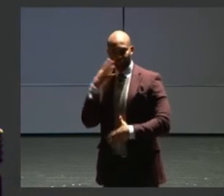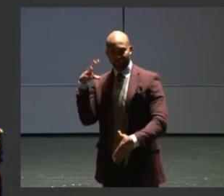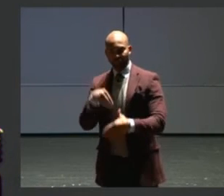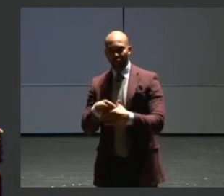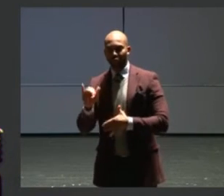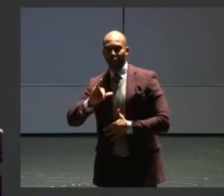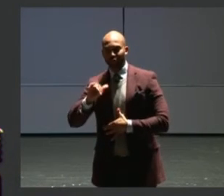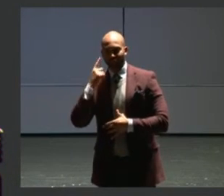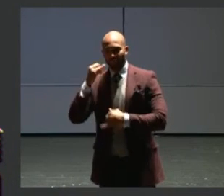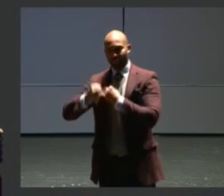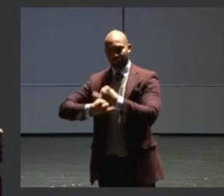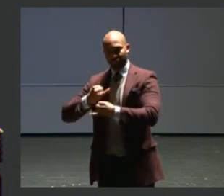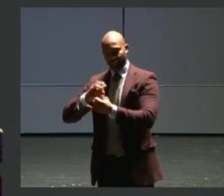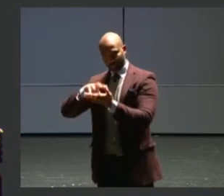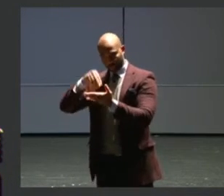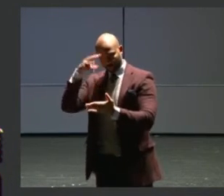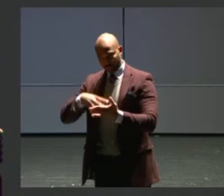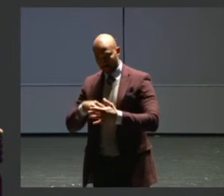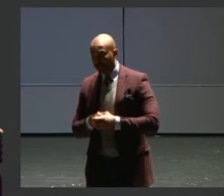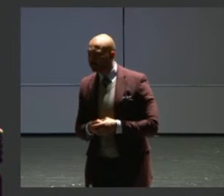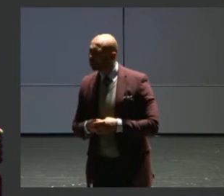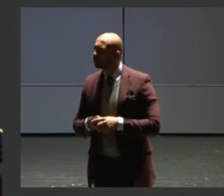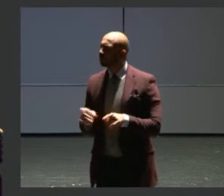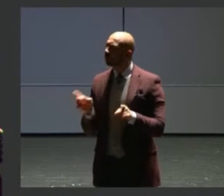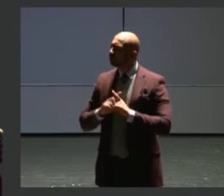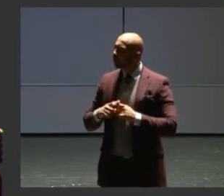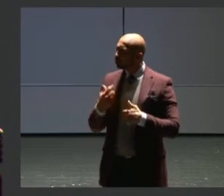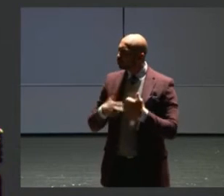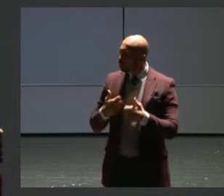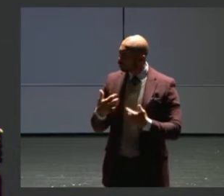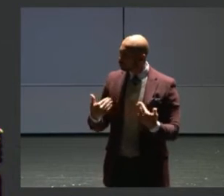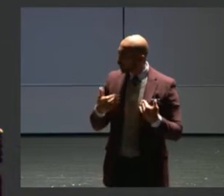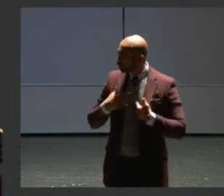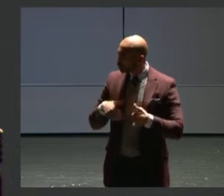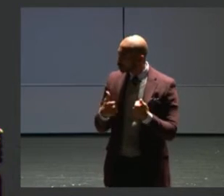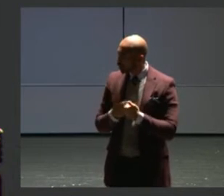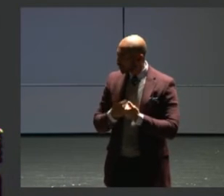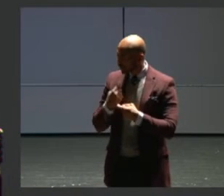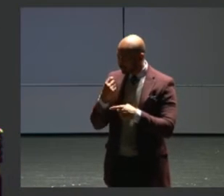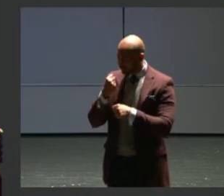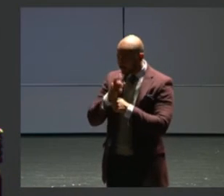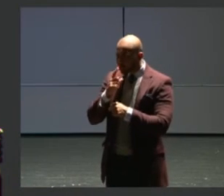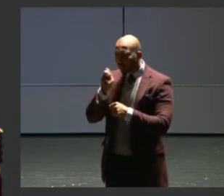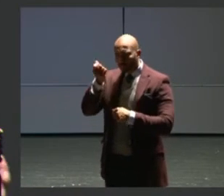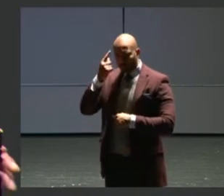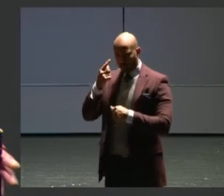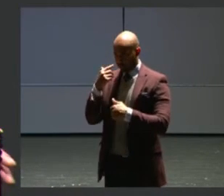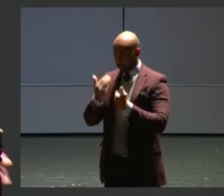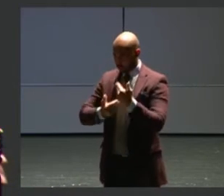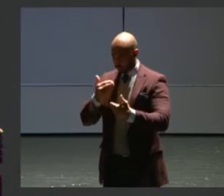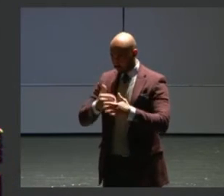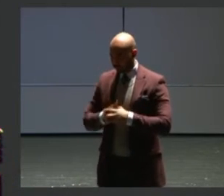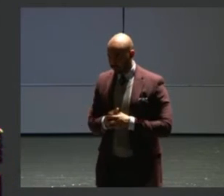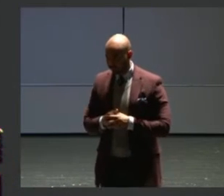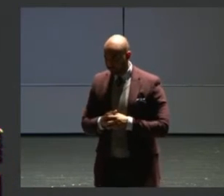room and board. The challenge that we have, and we have to keep this in perspective, is the world